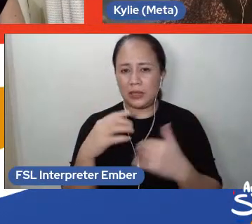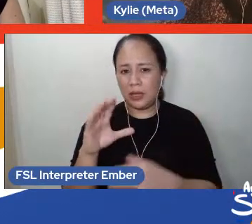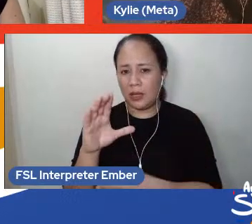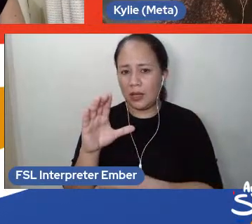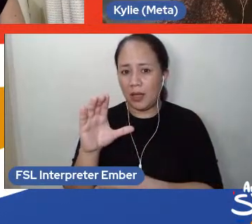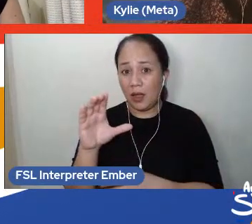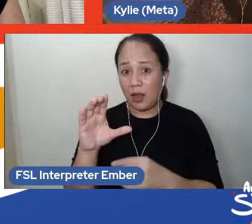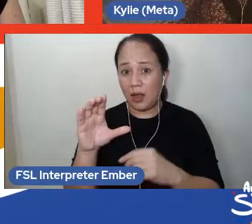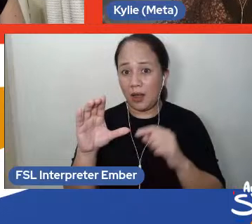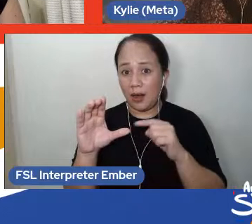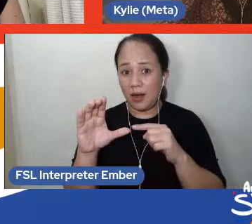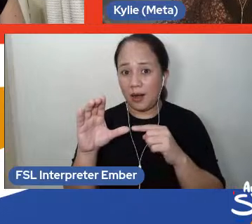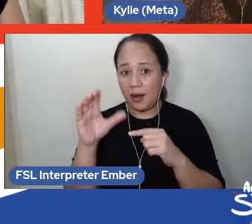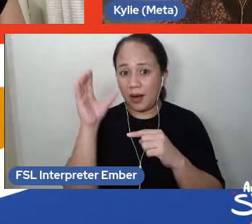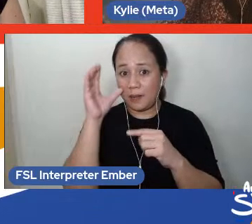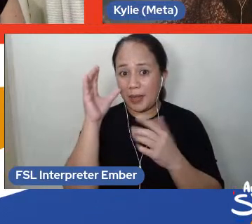any